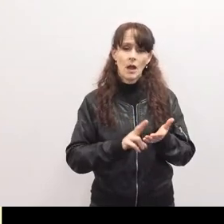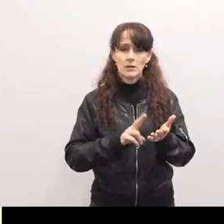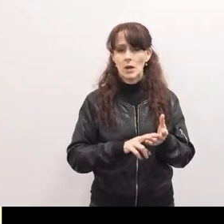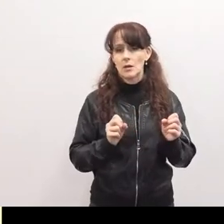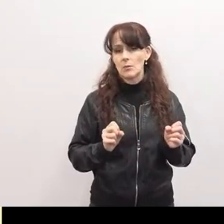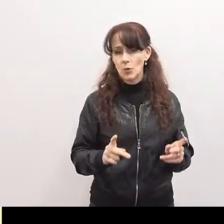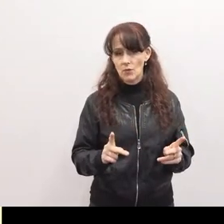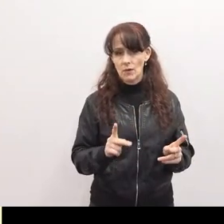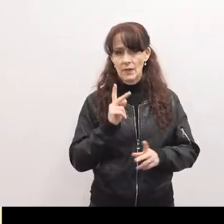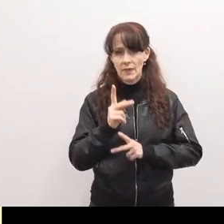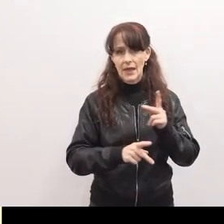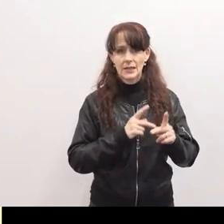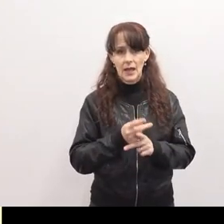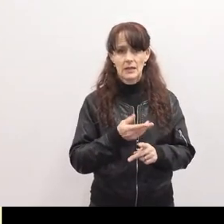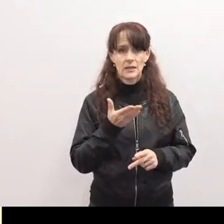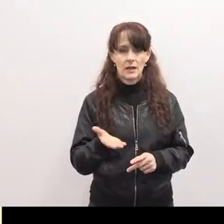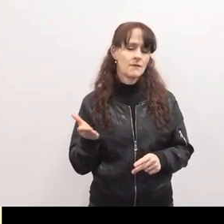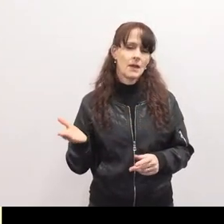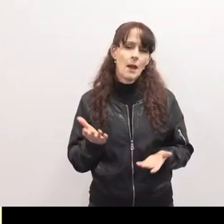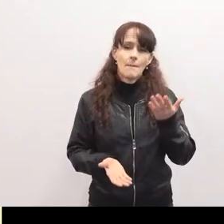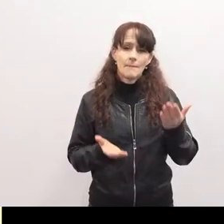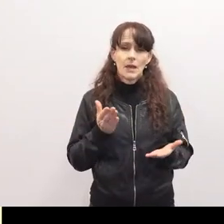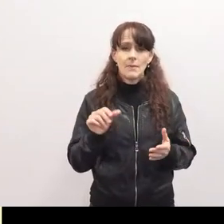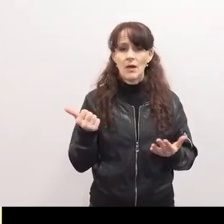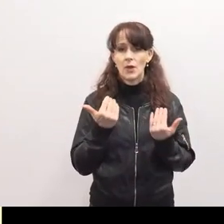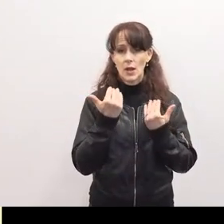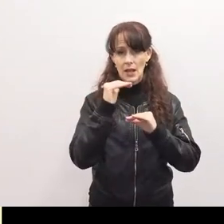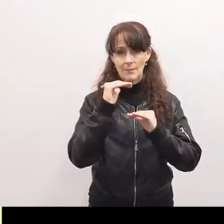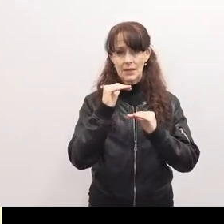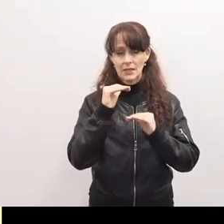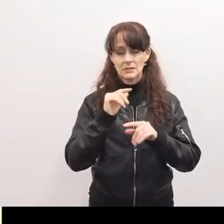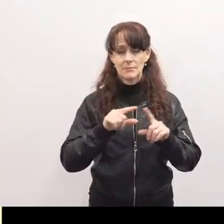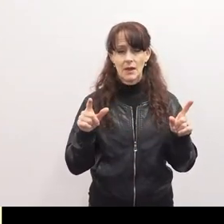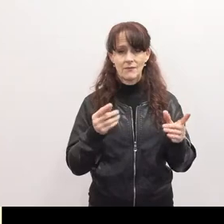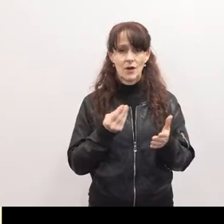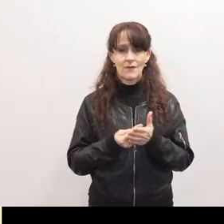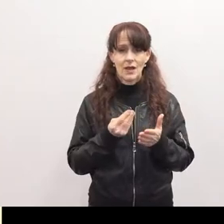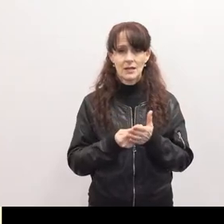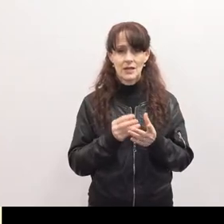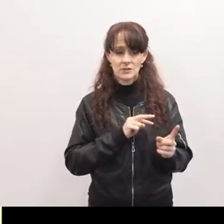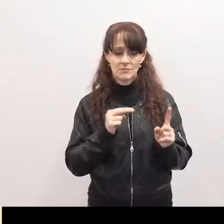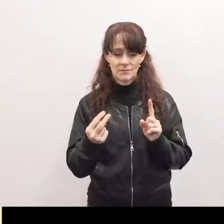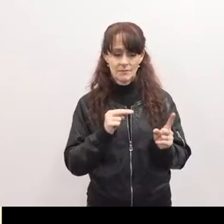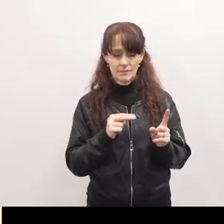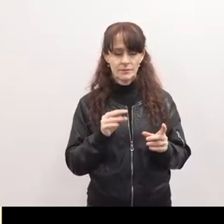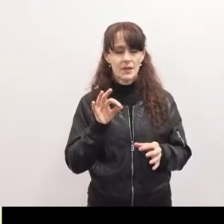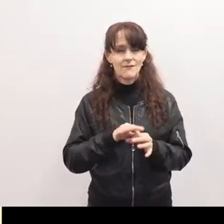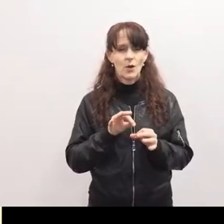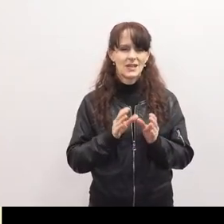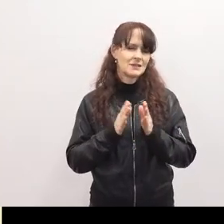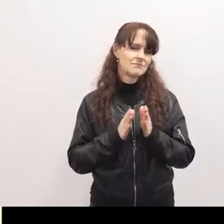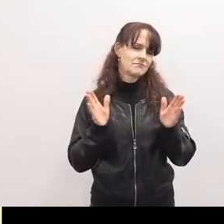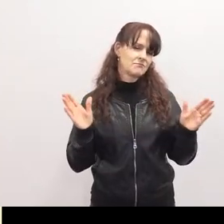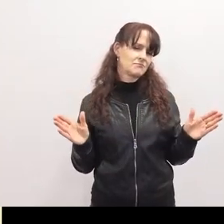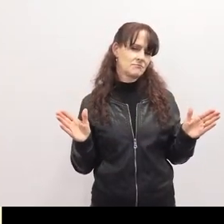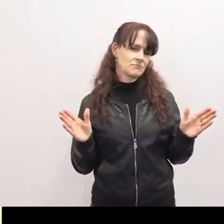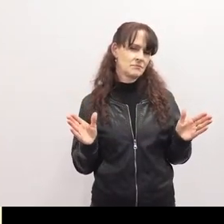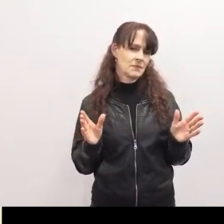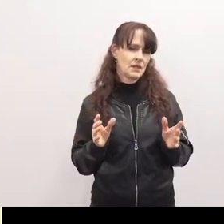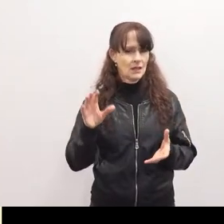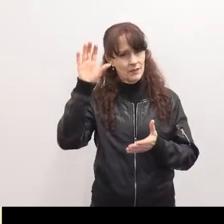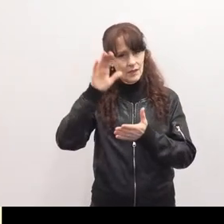approval, that kind of thing. There may be some other limits, but from a financial perspective and voting in general, if the spouse